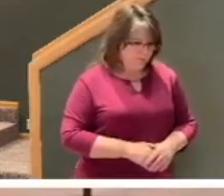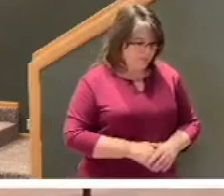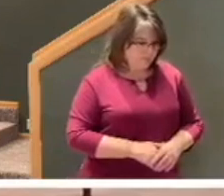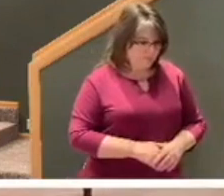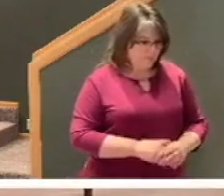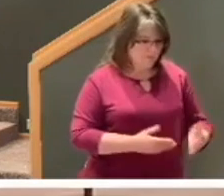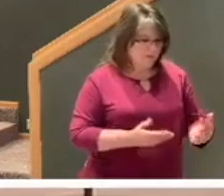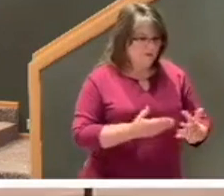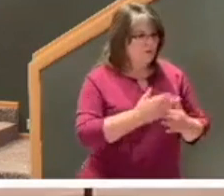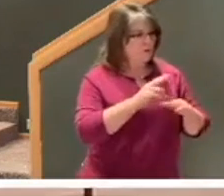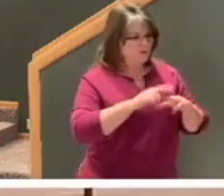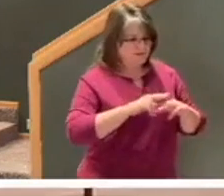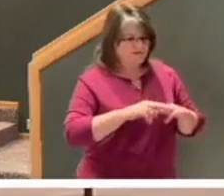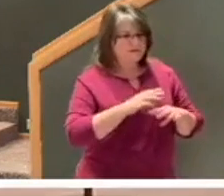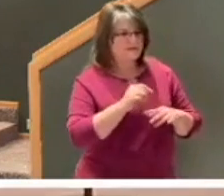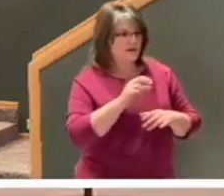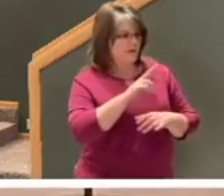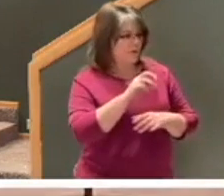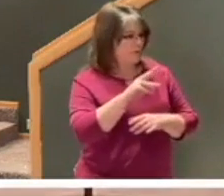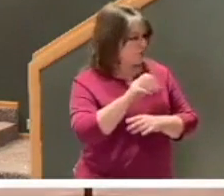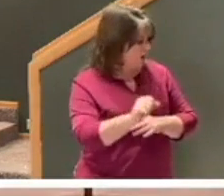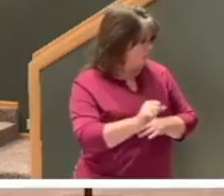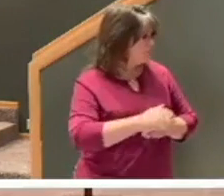through the seats and the rows.